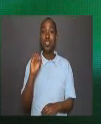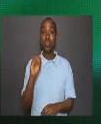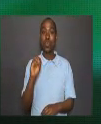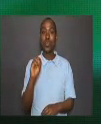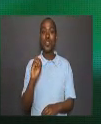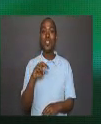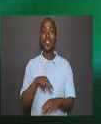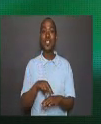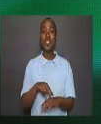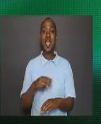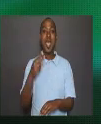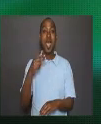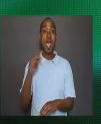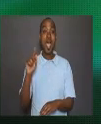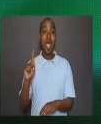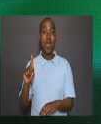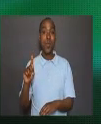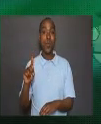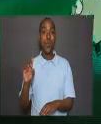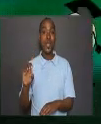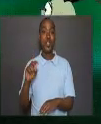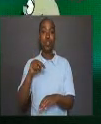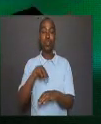hypotonic, and hypertonic.